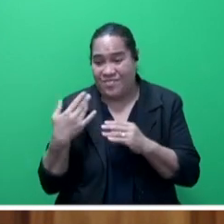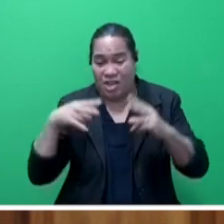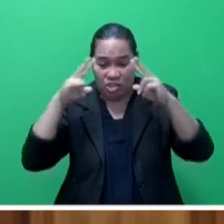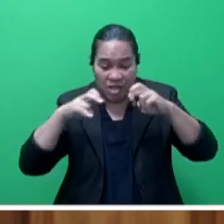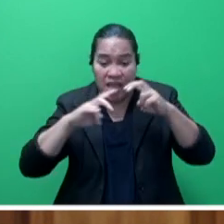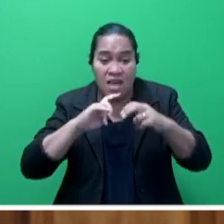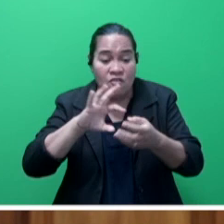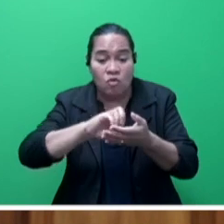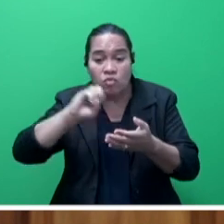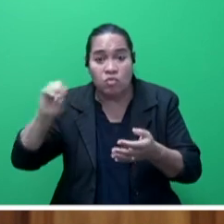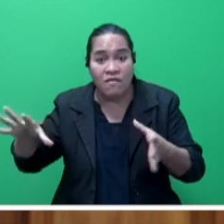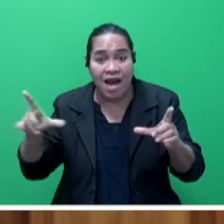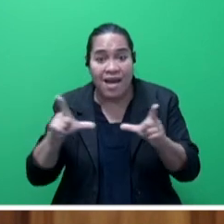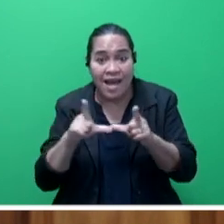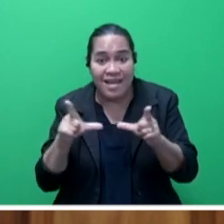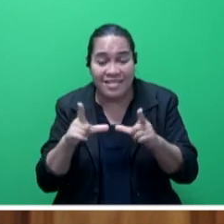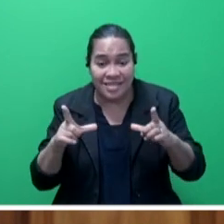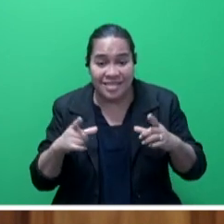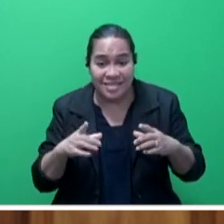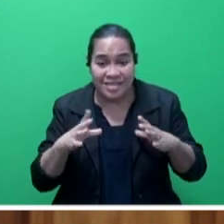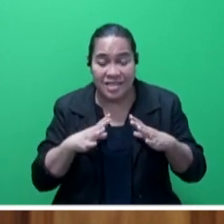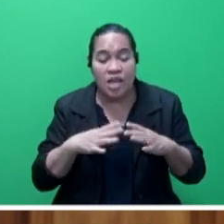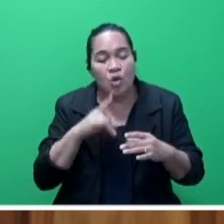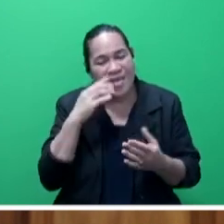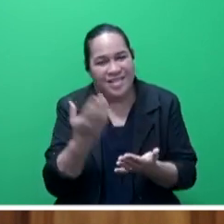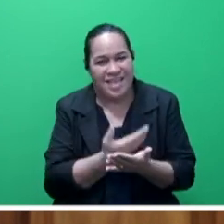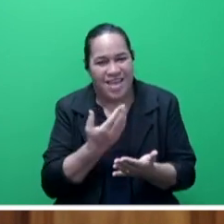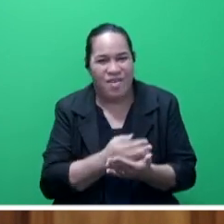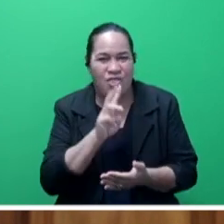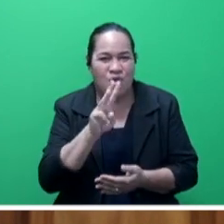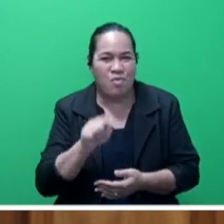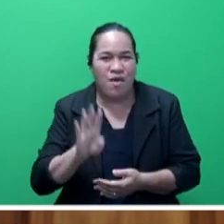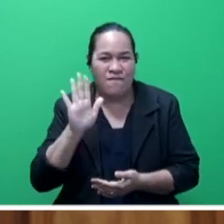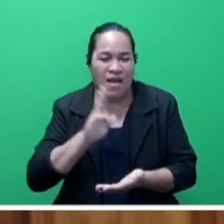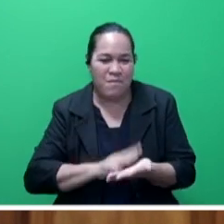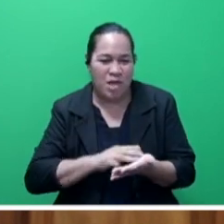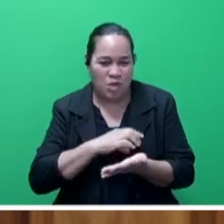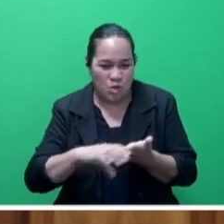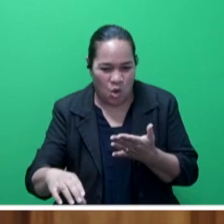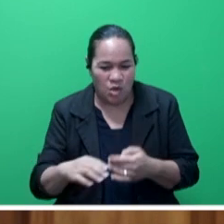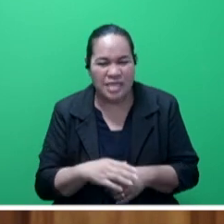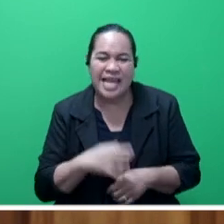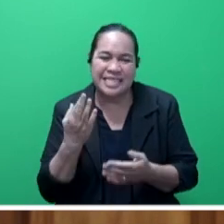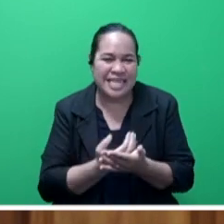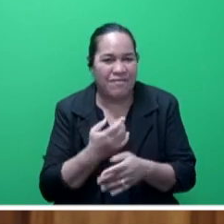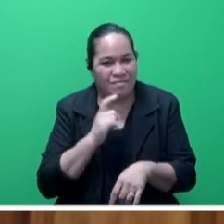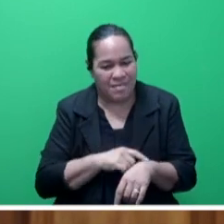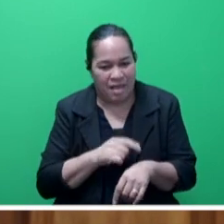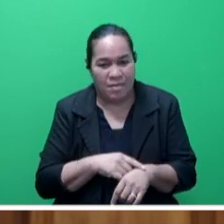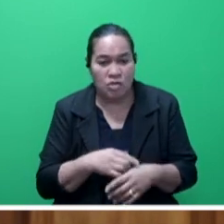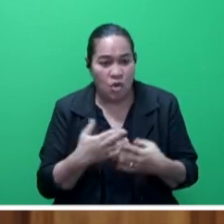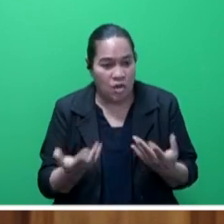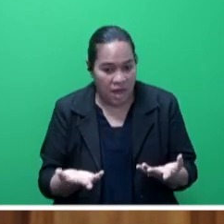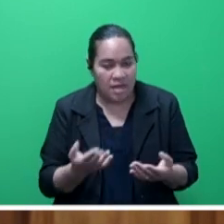removing these business licenses, businesses have saved at least $3.5 million in direct cost savings in addition to the time saved. This is a very